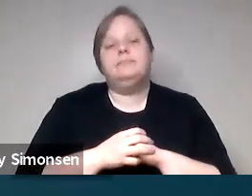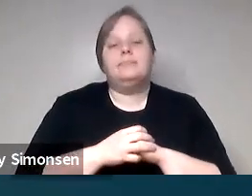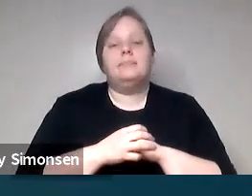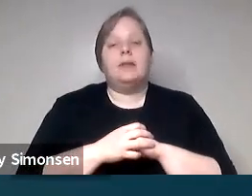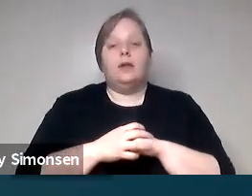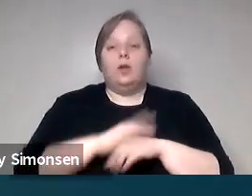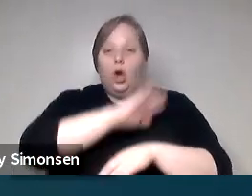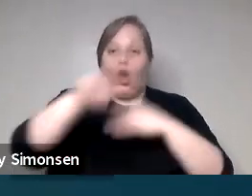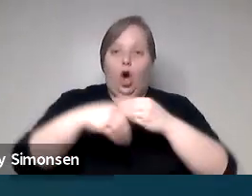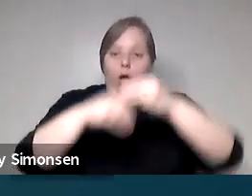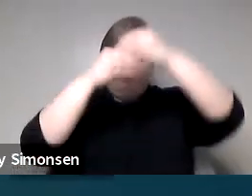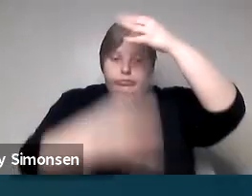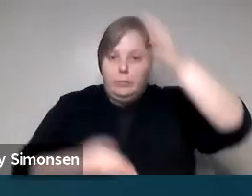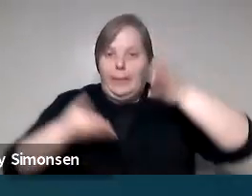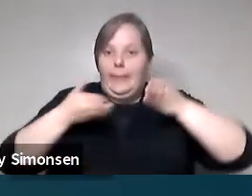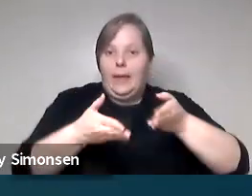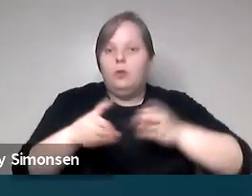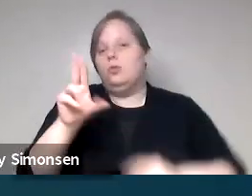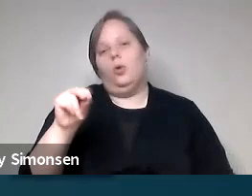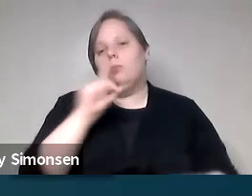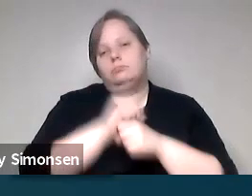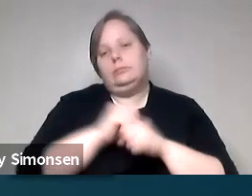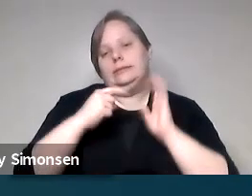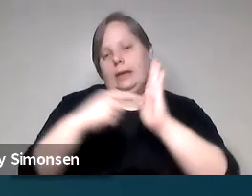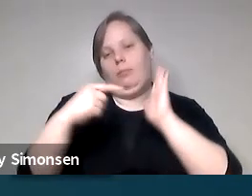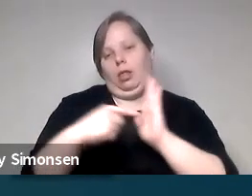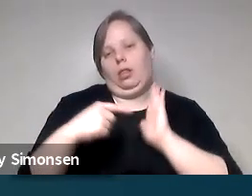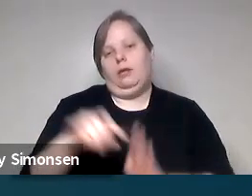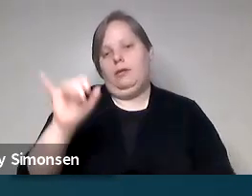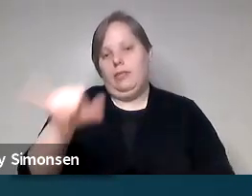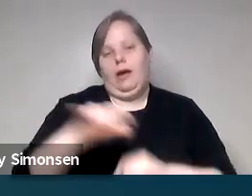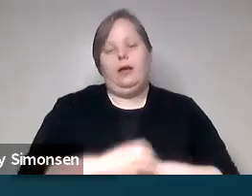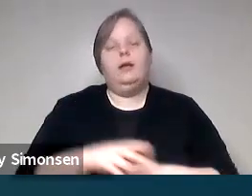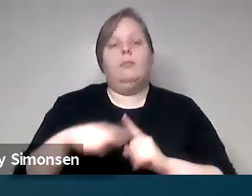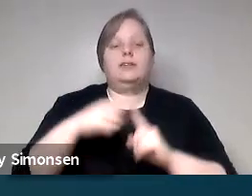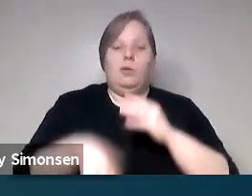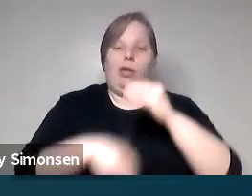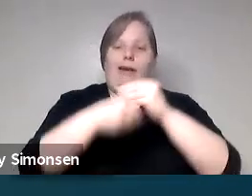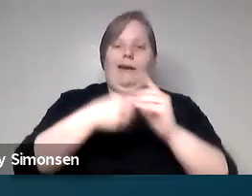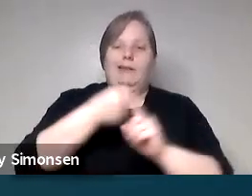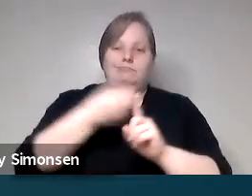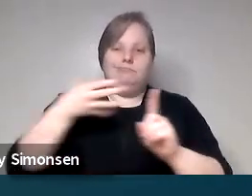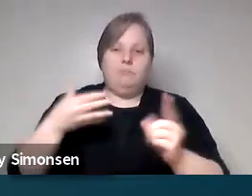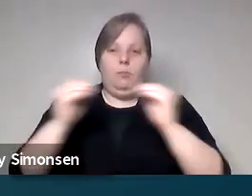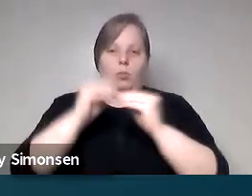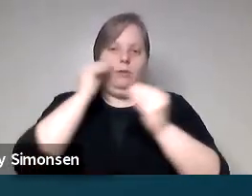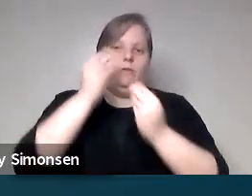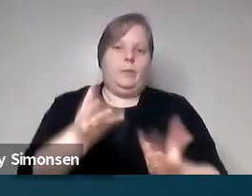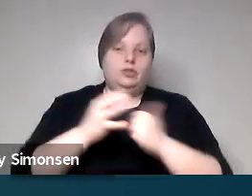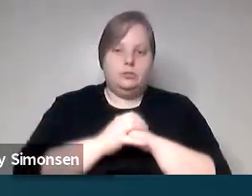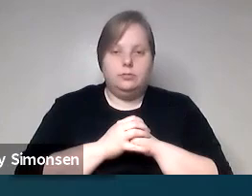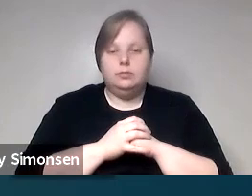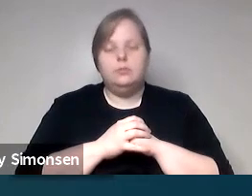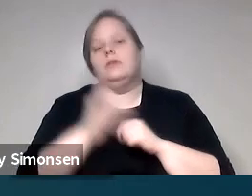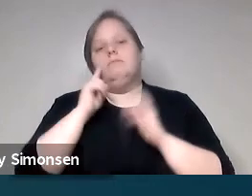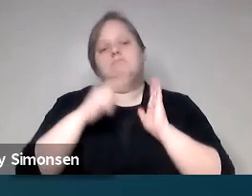the ideas. These are just examples. I'm also going to add in on some of them some additional information, such